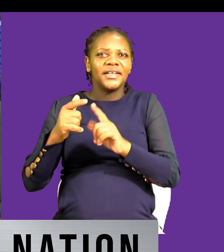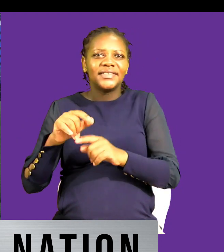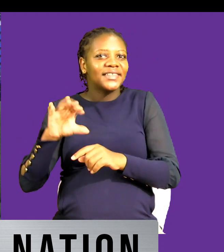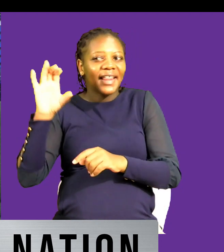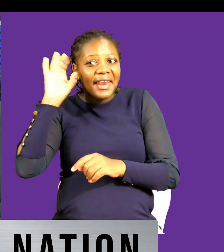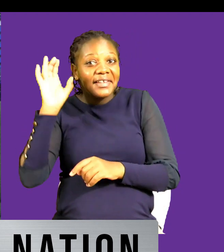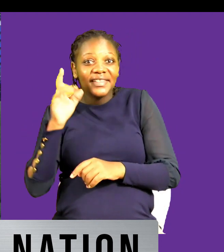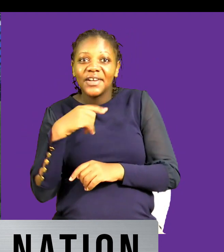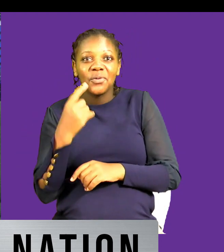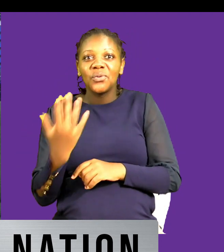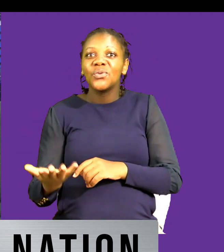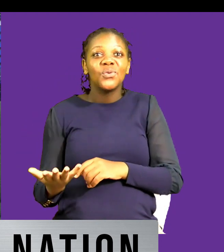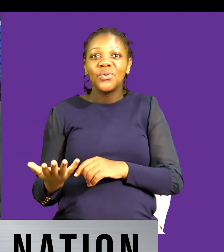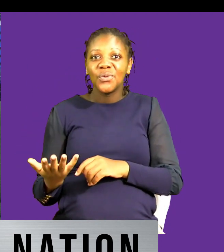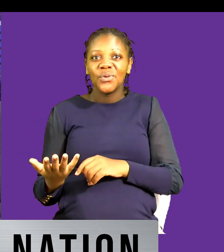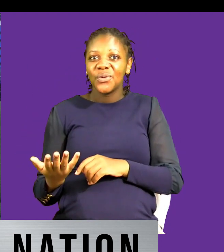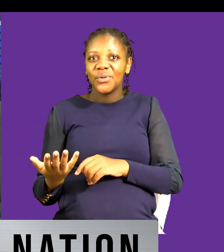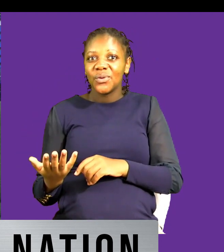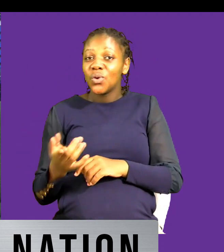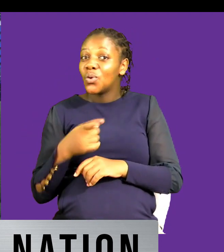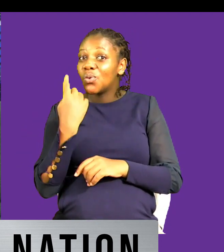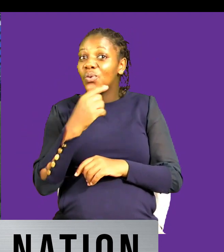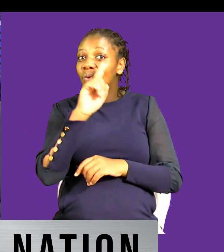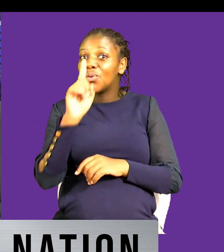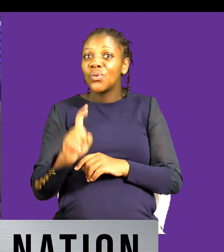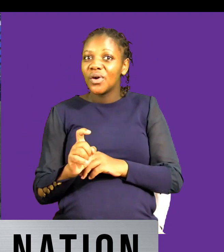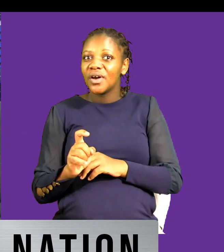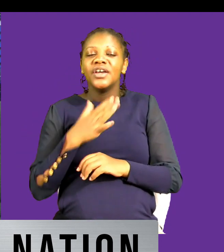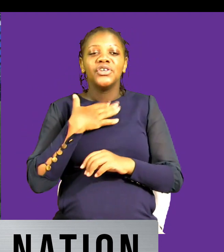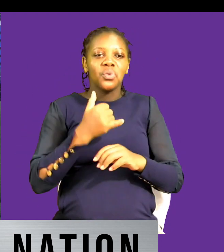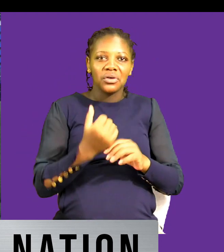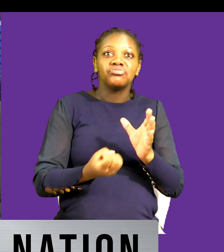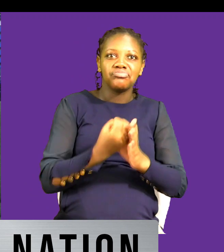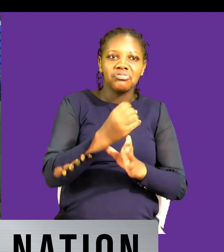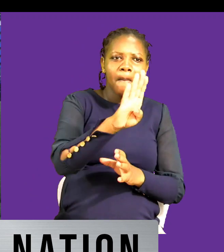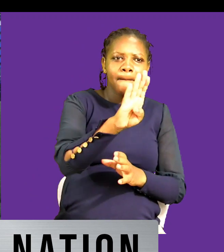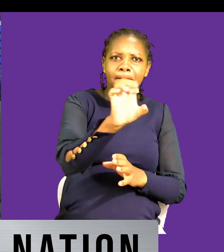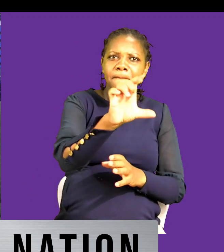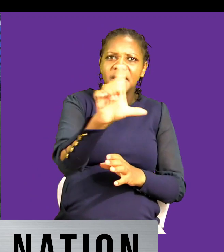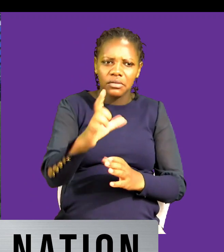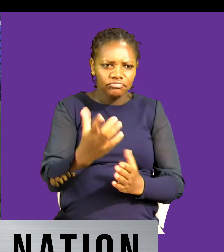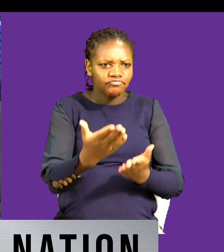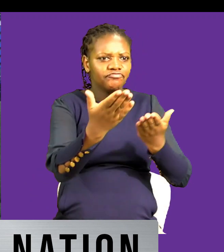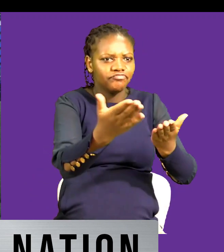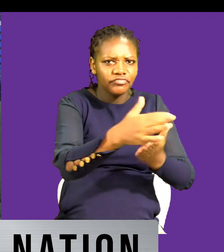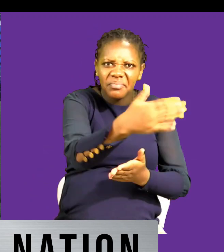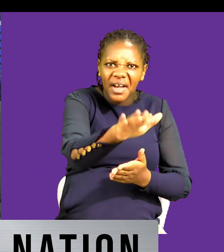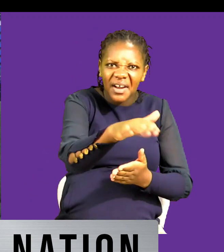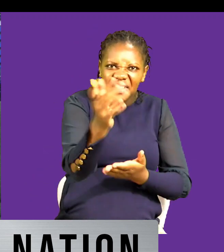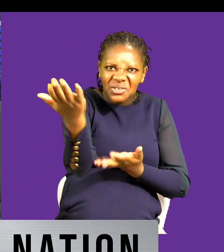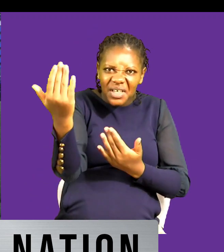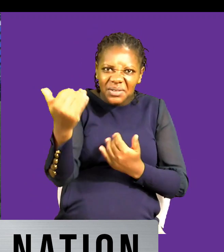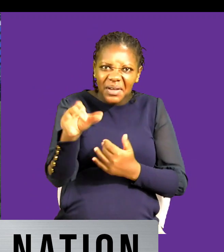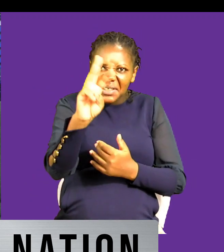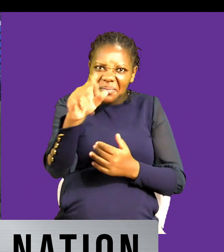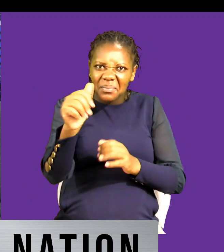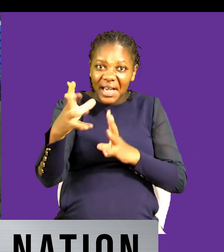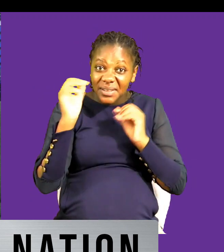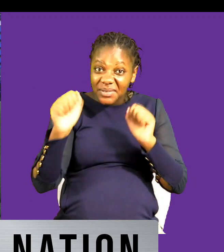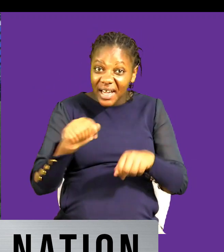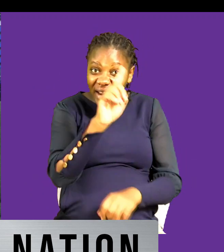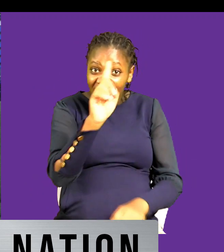mean, where do you place? Do you intend to do the bill and then put it at the tables in front of the parliament for the parliamentarians to take it in? Jonah, this is what